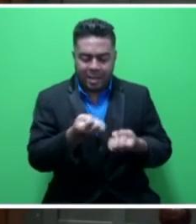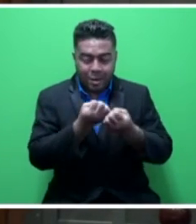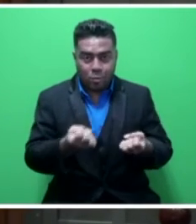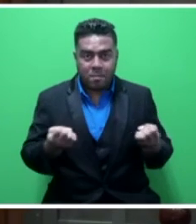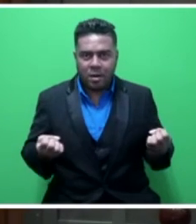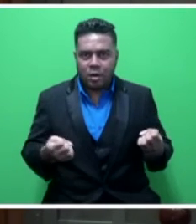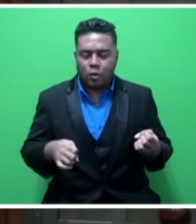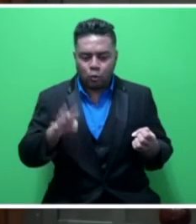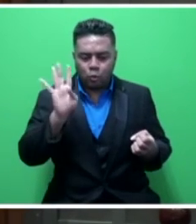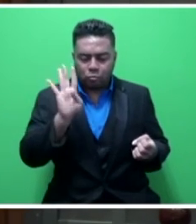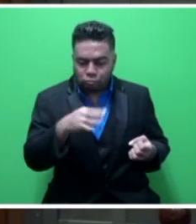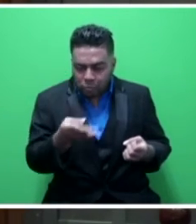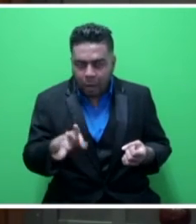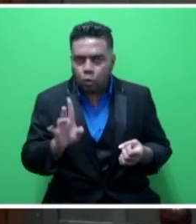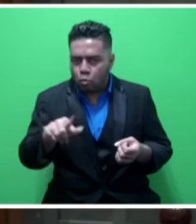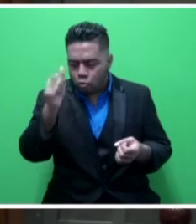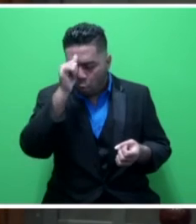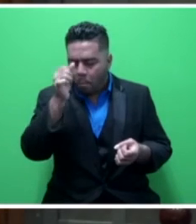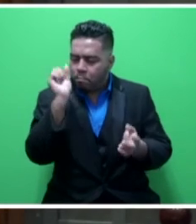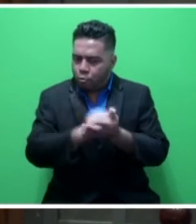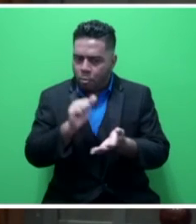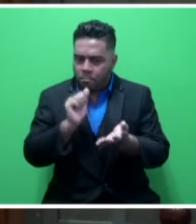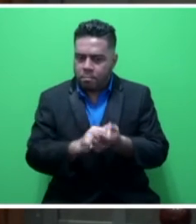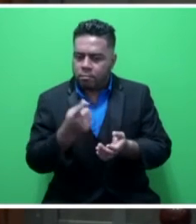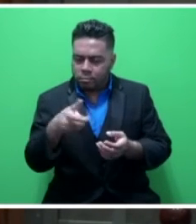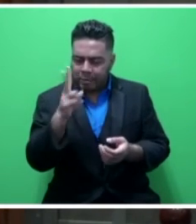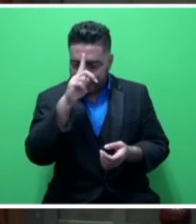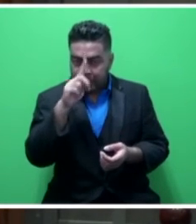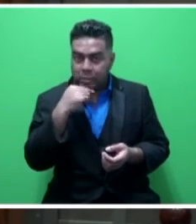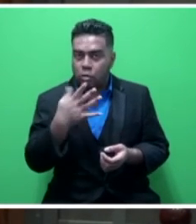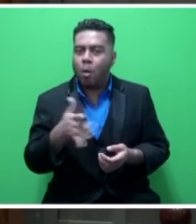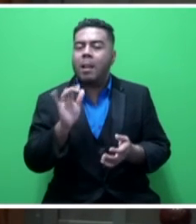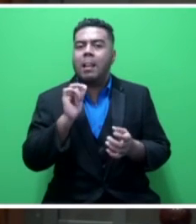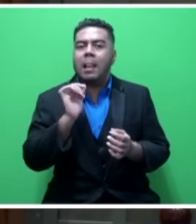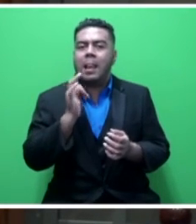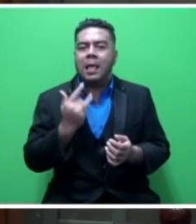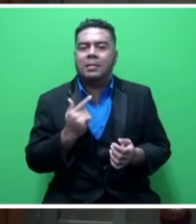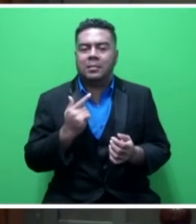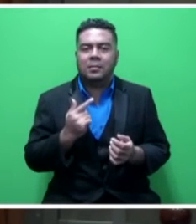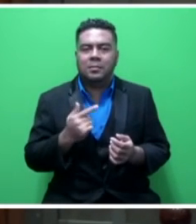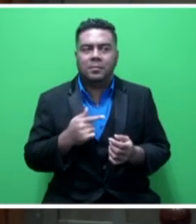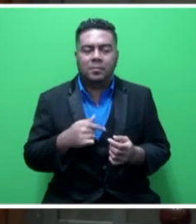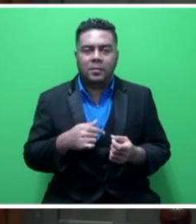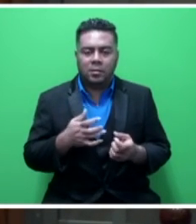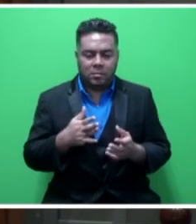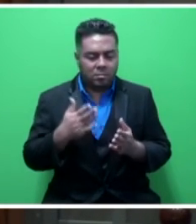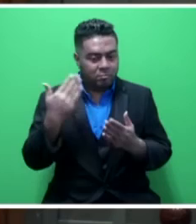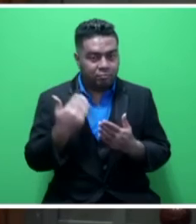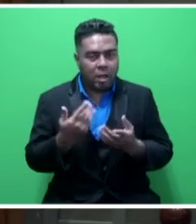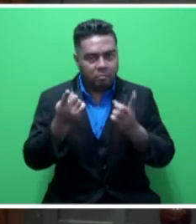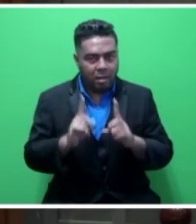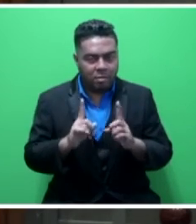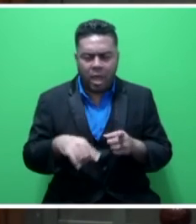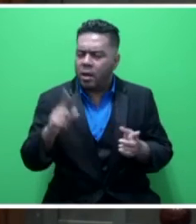to diagnose and treat that is actually causes less morbidity, obviously less mortality, and a